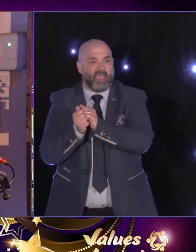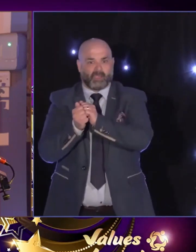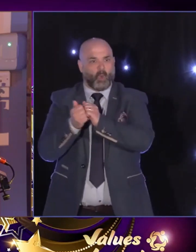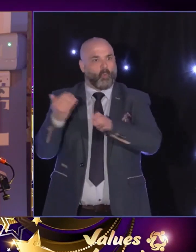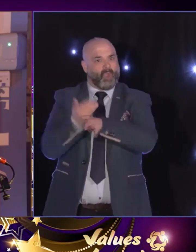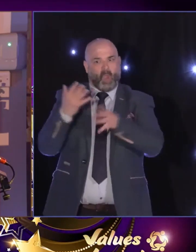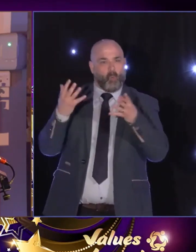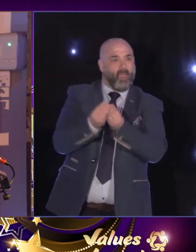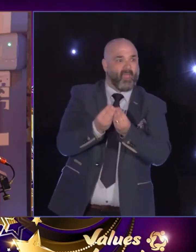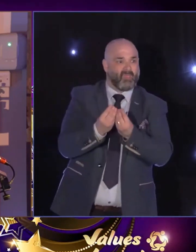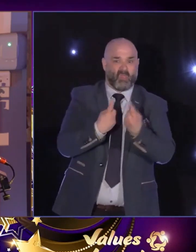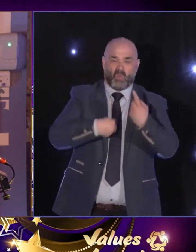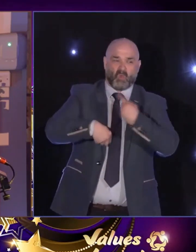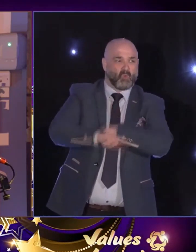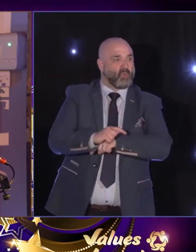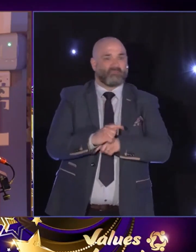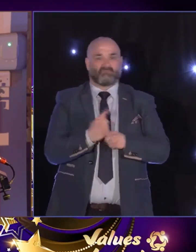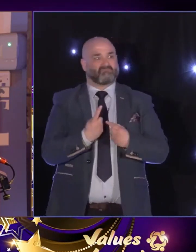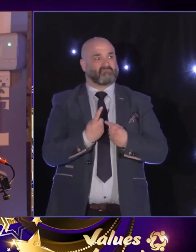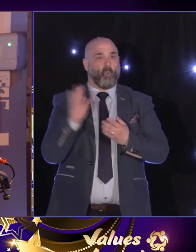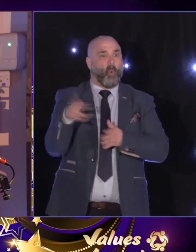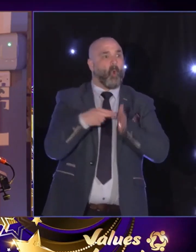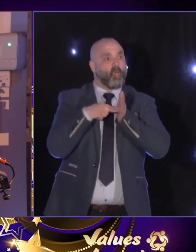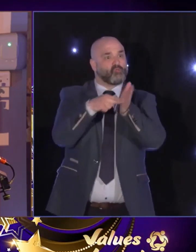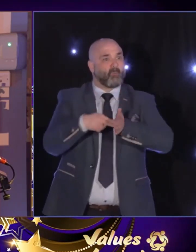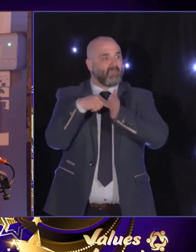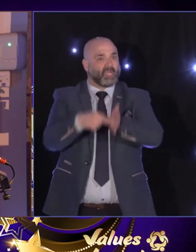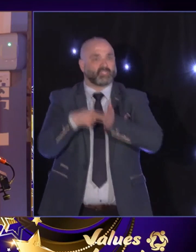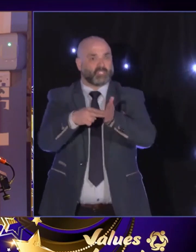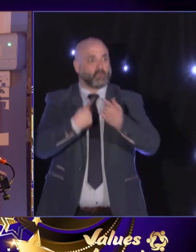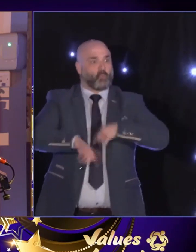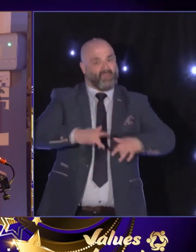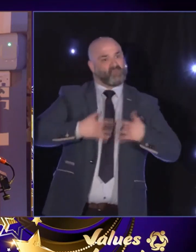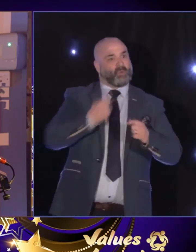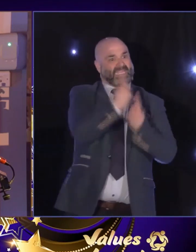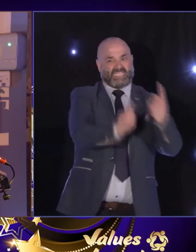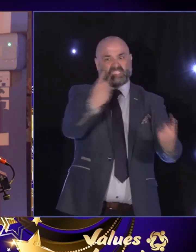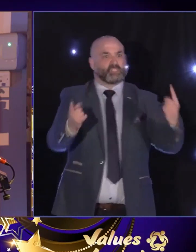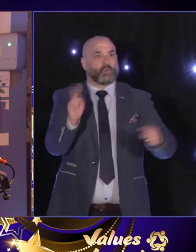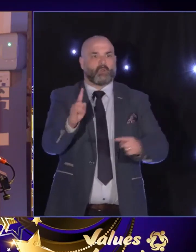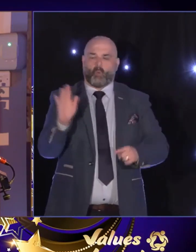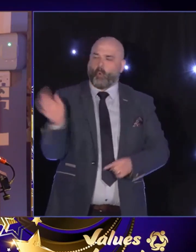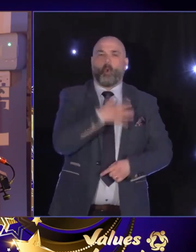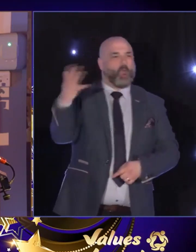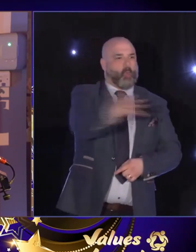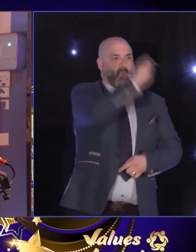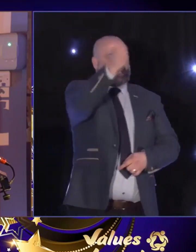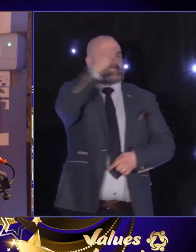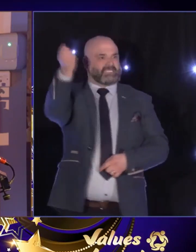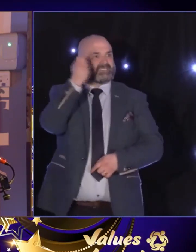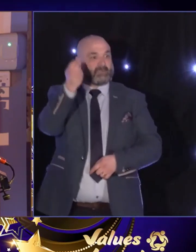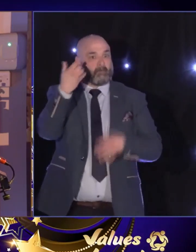today, that we sincerely believe that everyone that was nominated already is a winner in our eyes. So all of you are